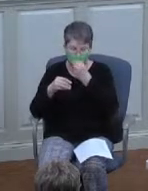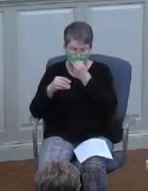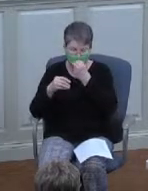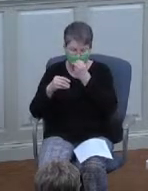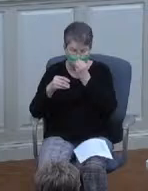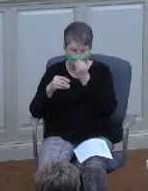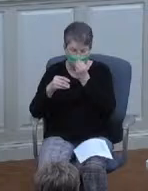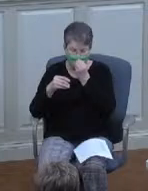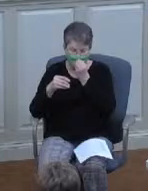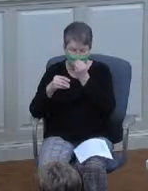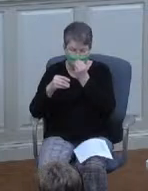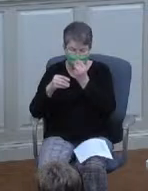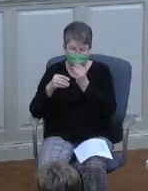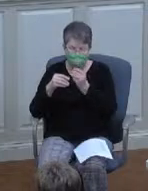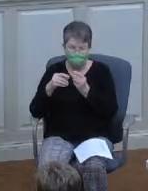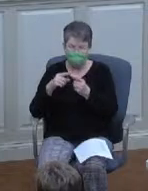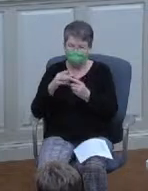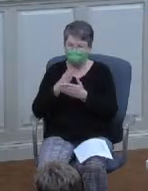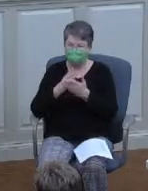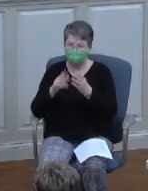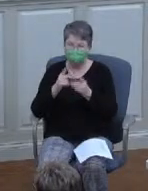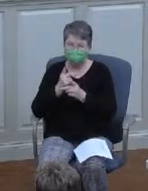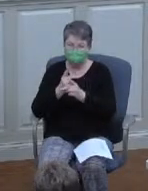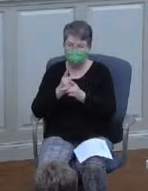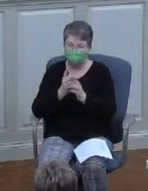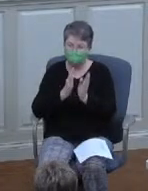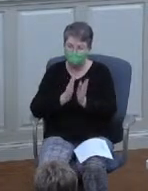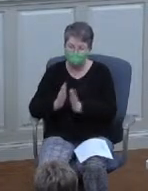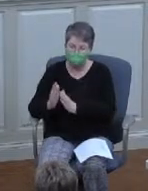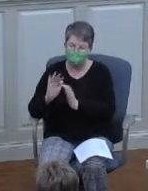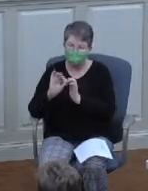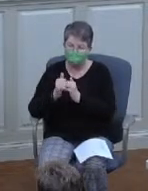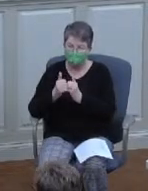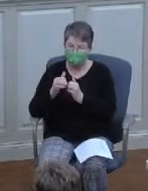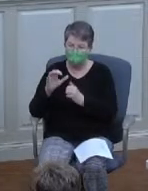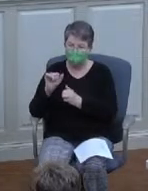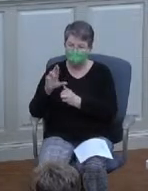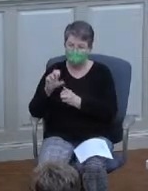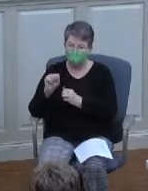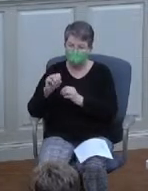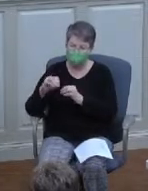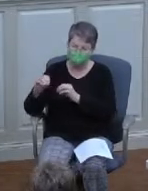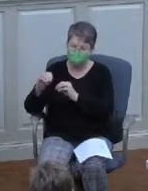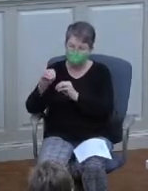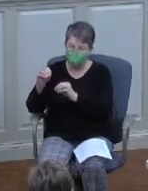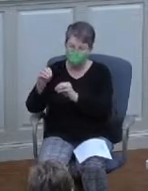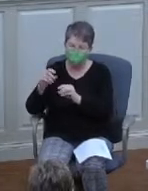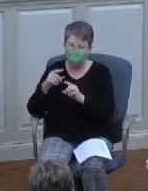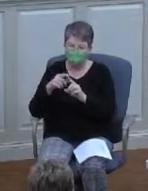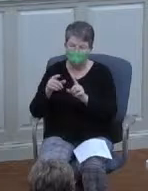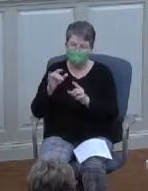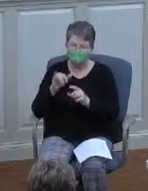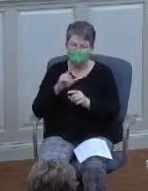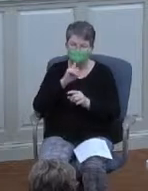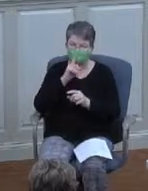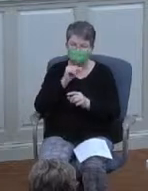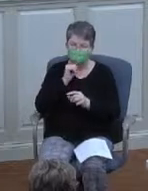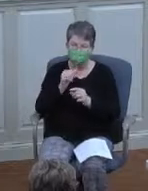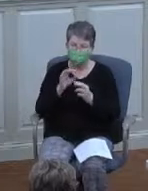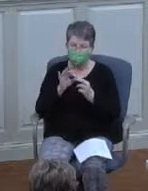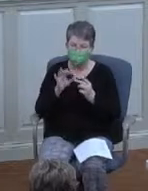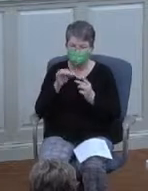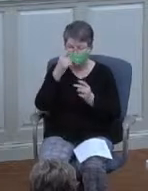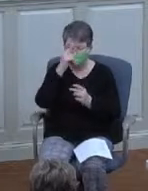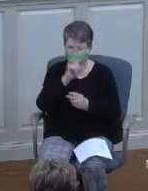to some type of organization to how cars move back there. But I will add that that's really not an option for the